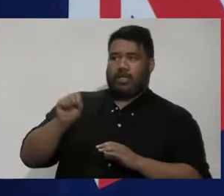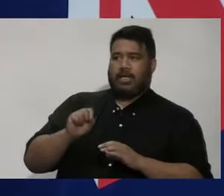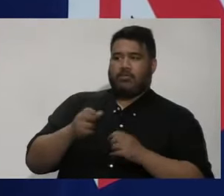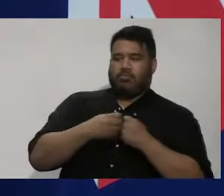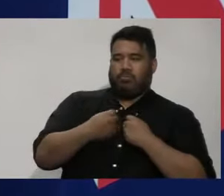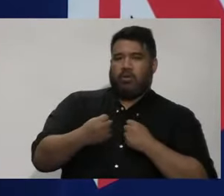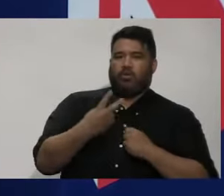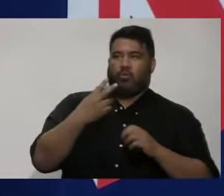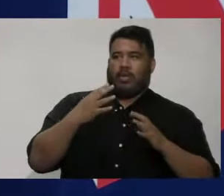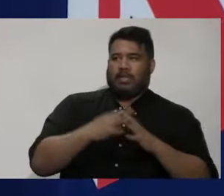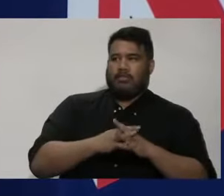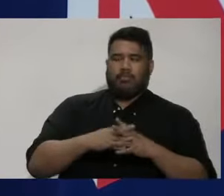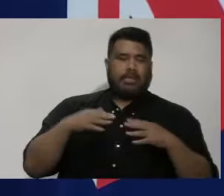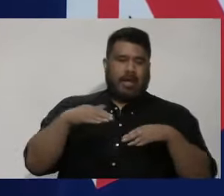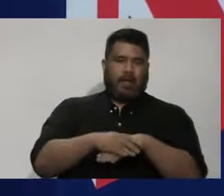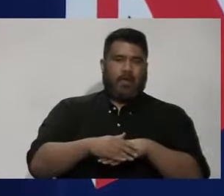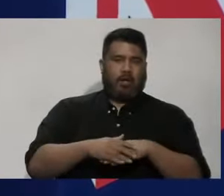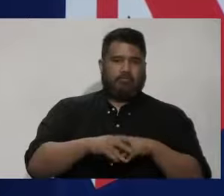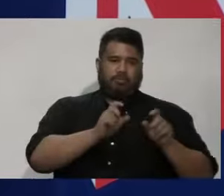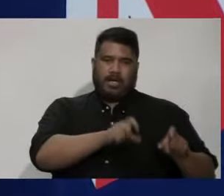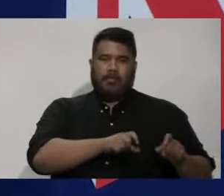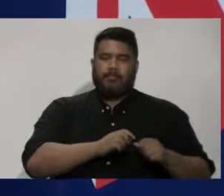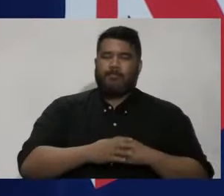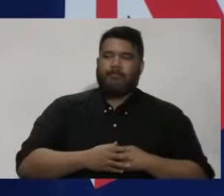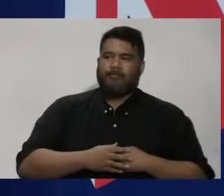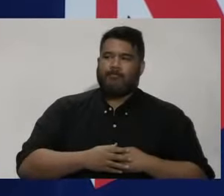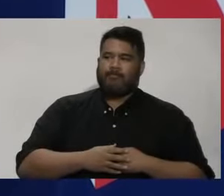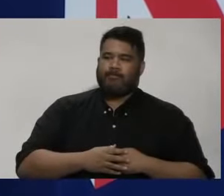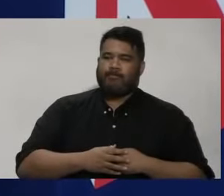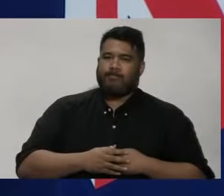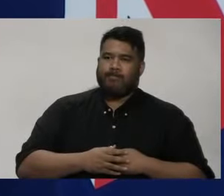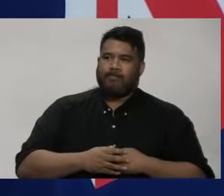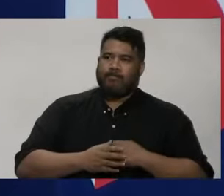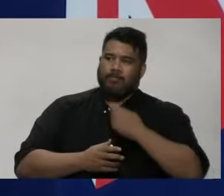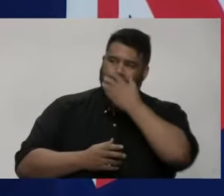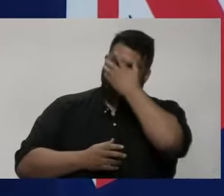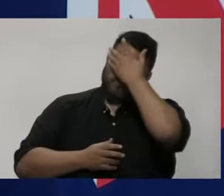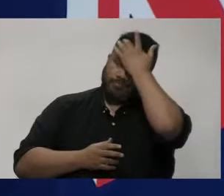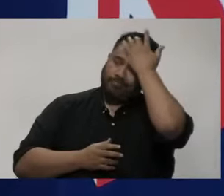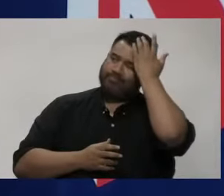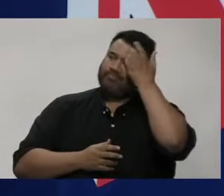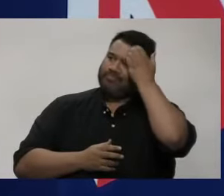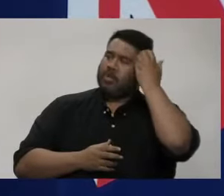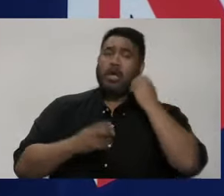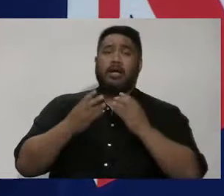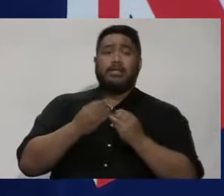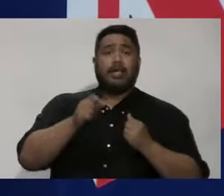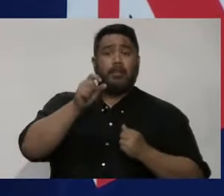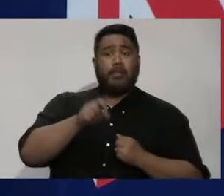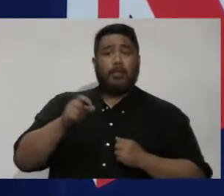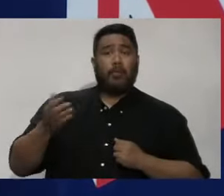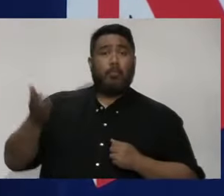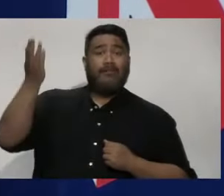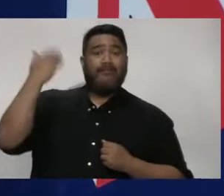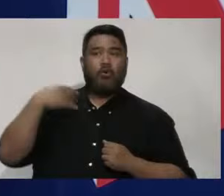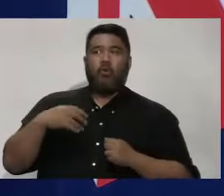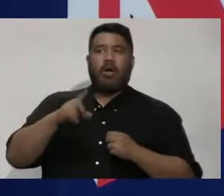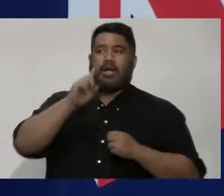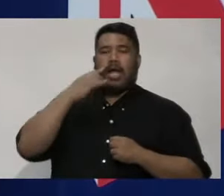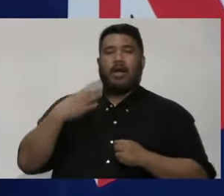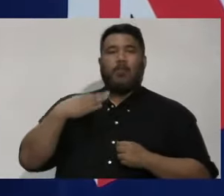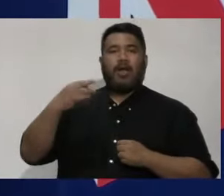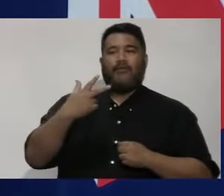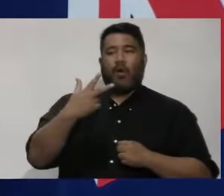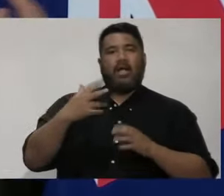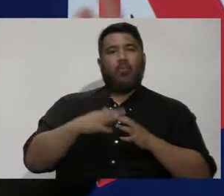That remains as it is. What individuals who previously may not have been eligible for the 8-week extension